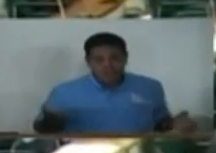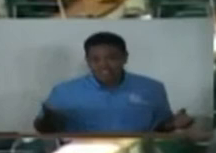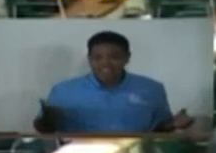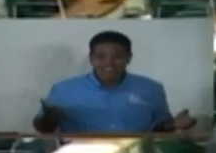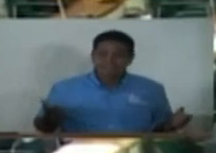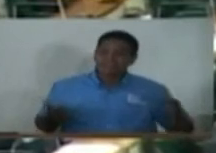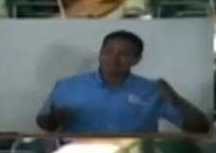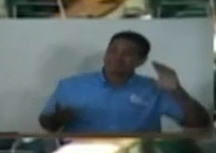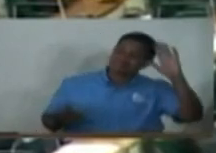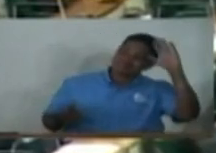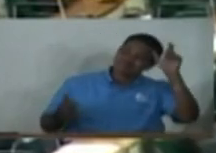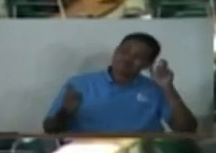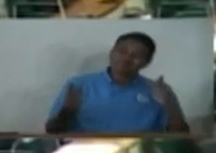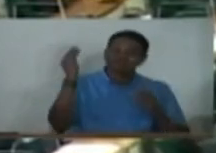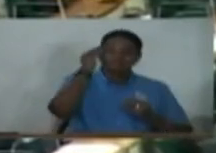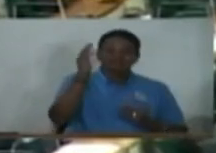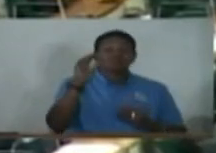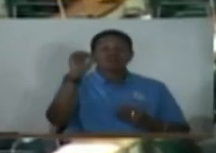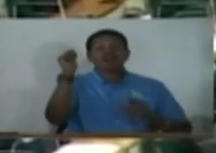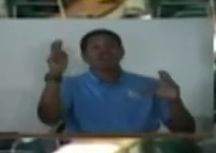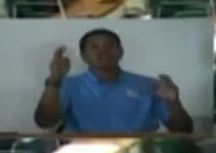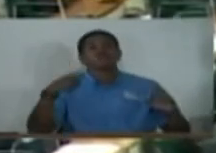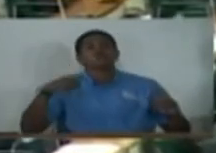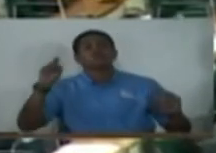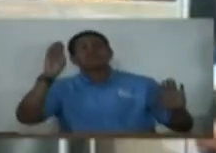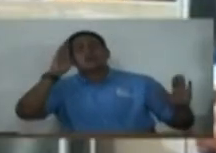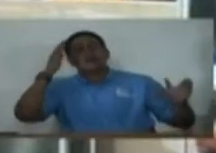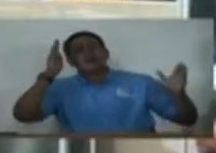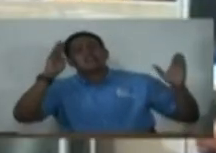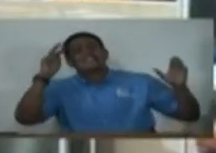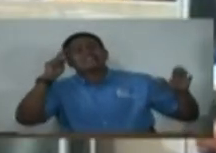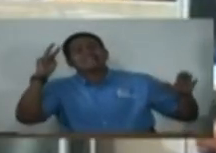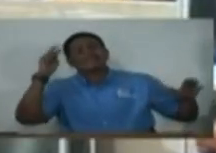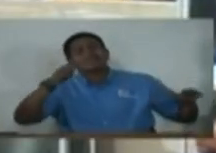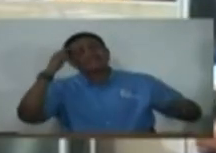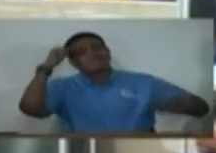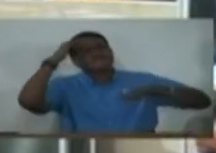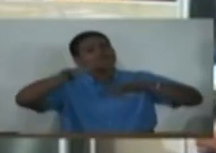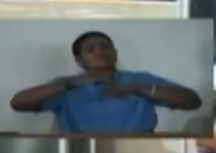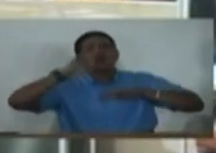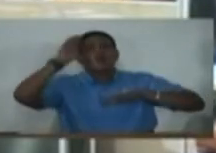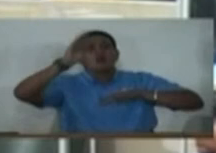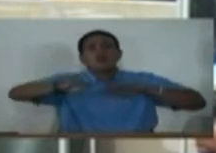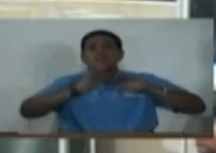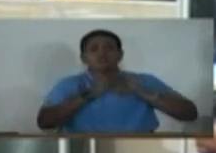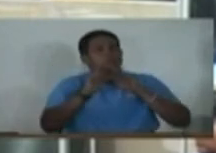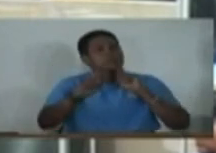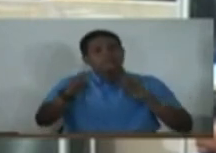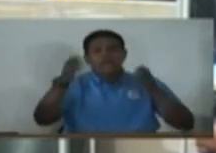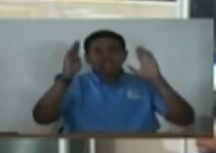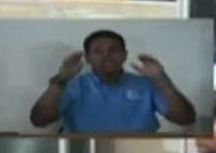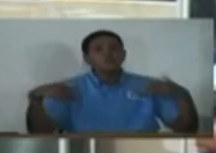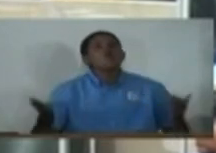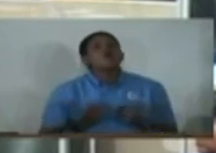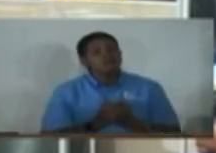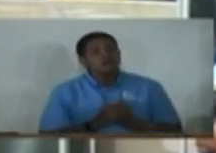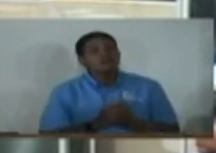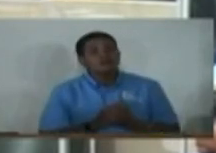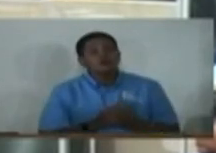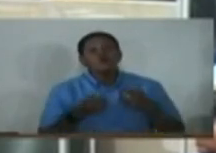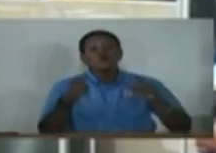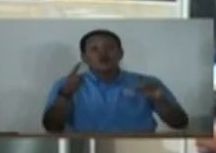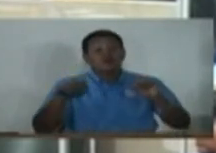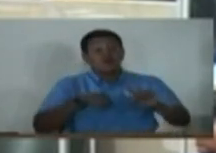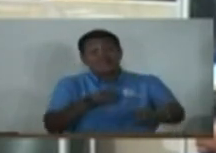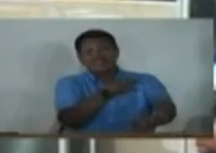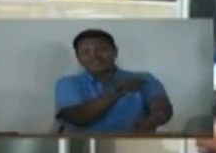Madam Speaker, the other issue that we must pay attention to, every single Jamaican must pay attention to, is that whilst we are